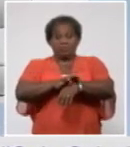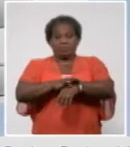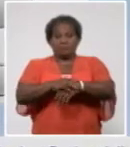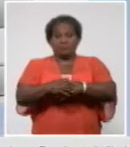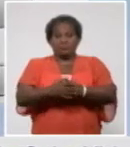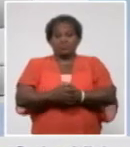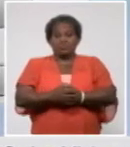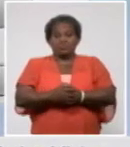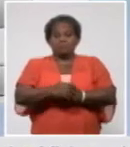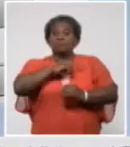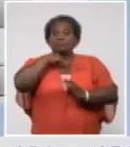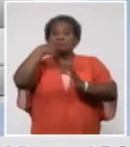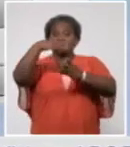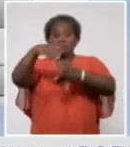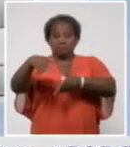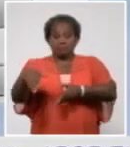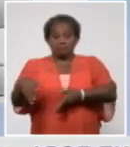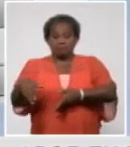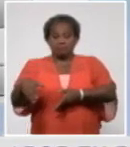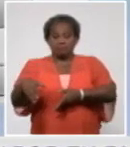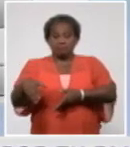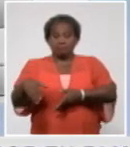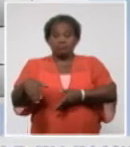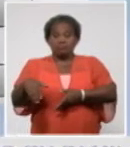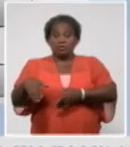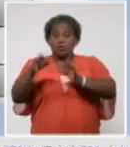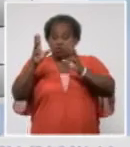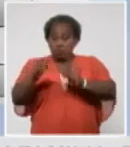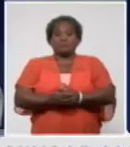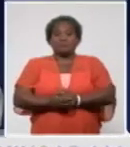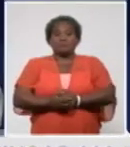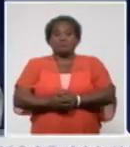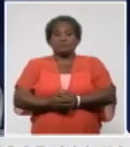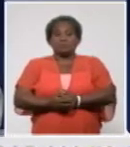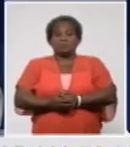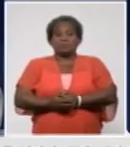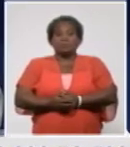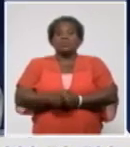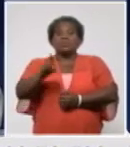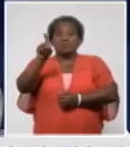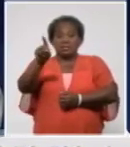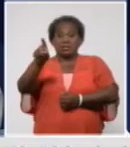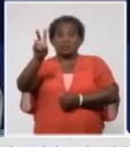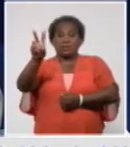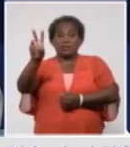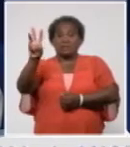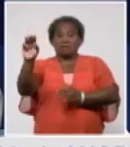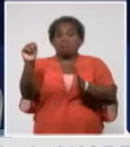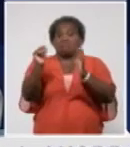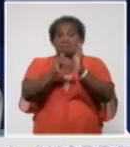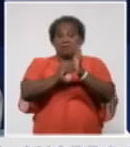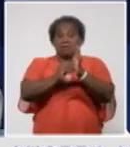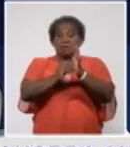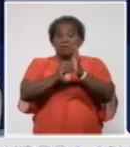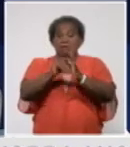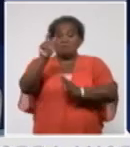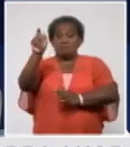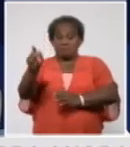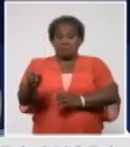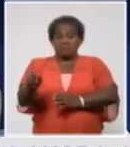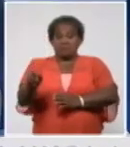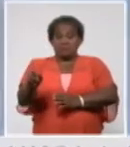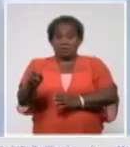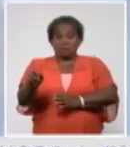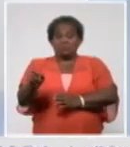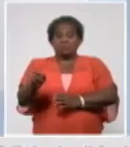935,767 and a mortality rate of 3.16%. The region of the Americas continues to be the epicenter